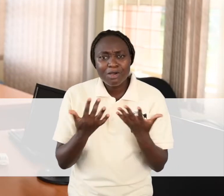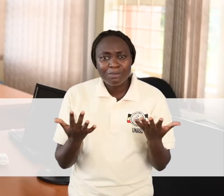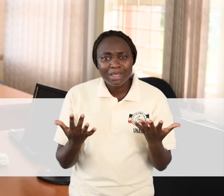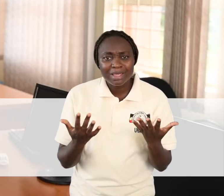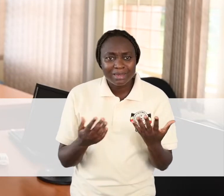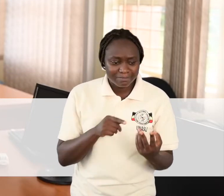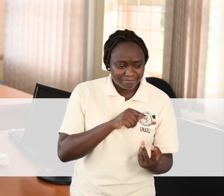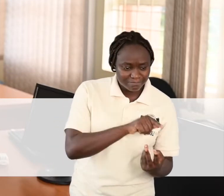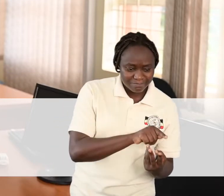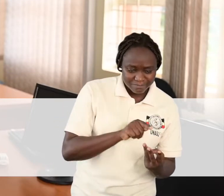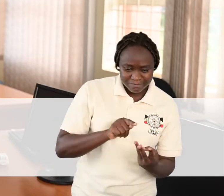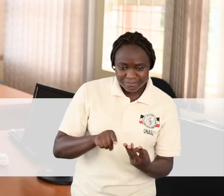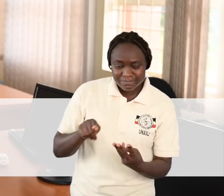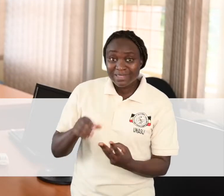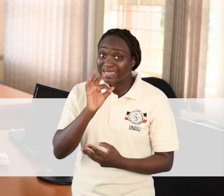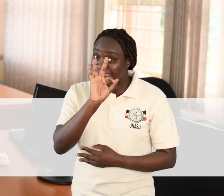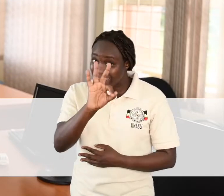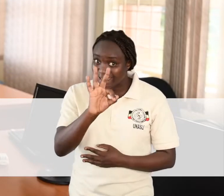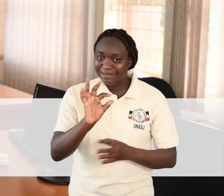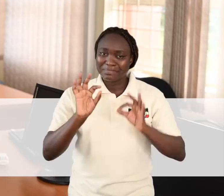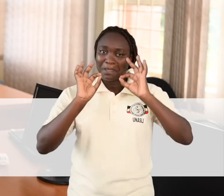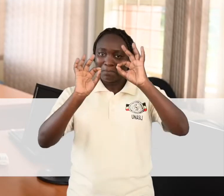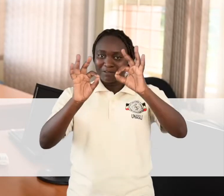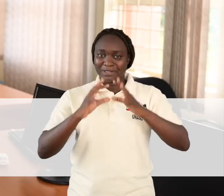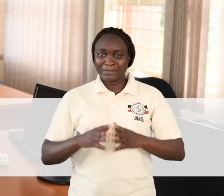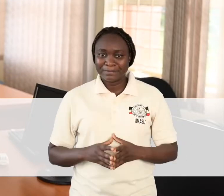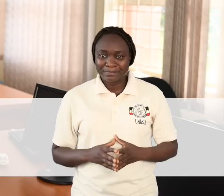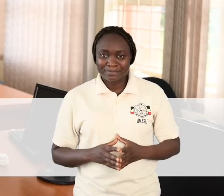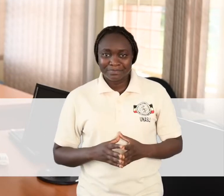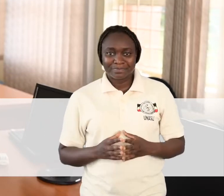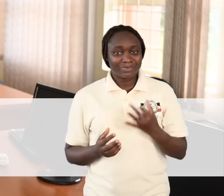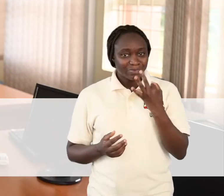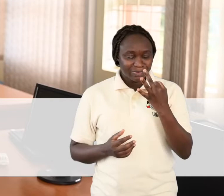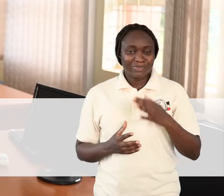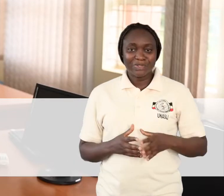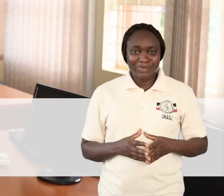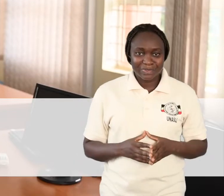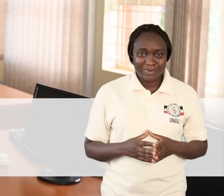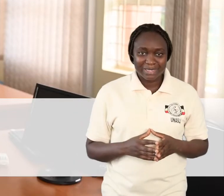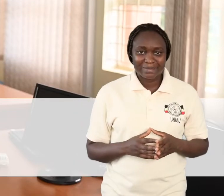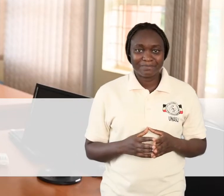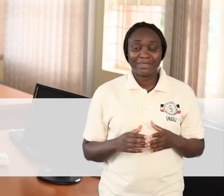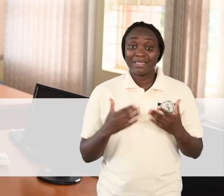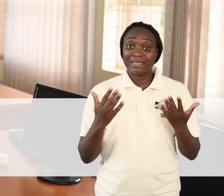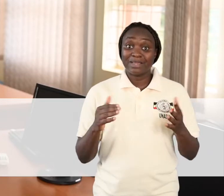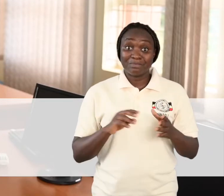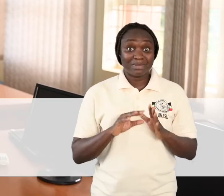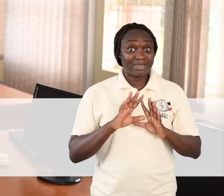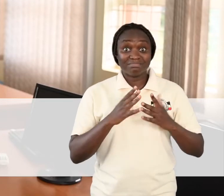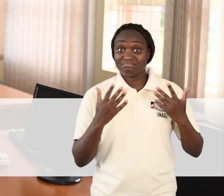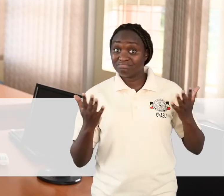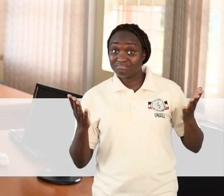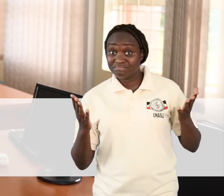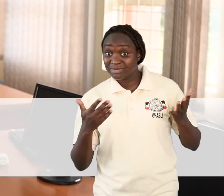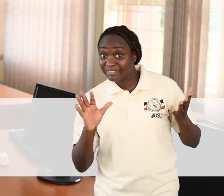3, that's correct. Indeed, there are 3. So you mean the subsets are over?